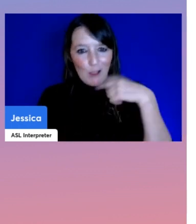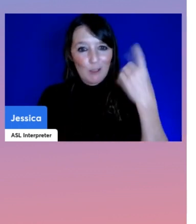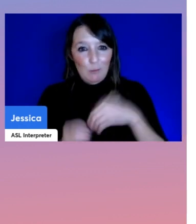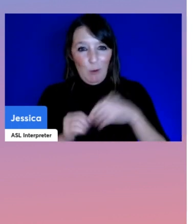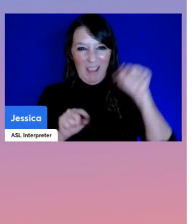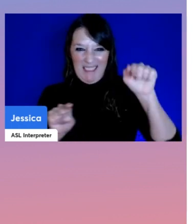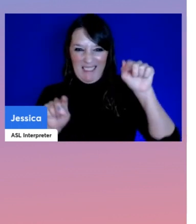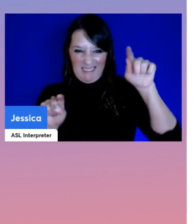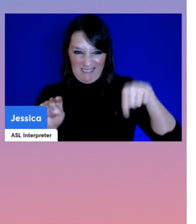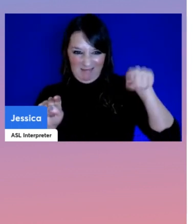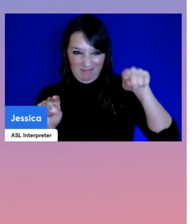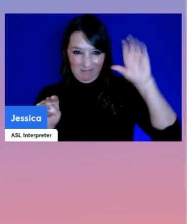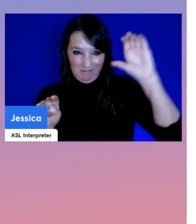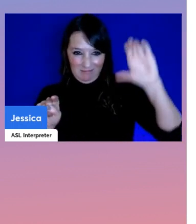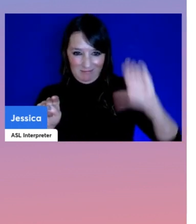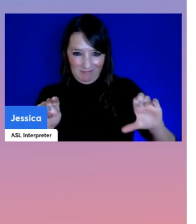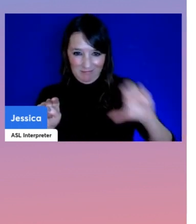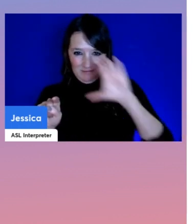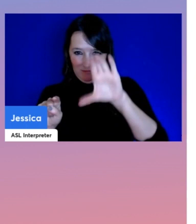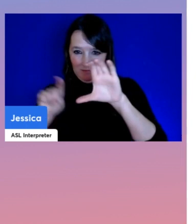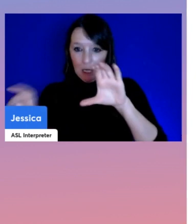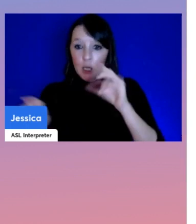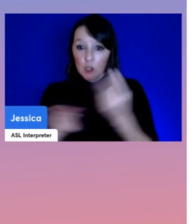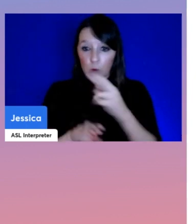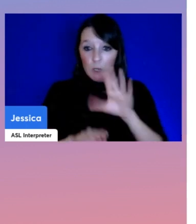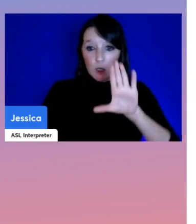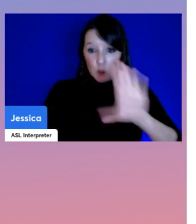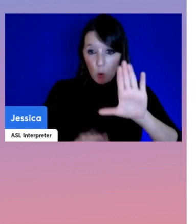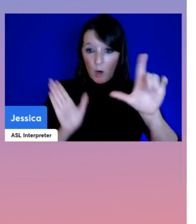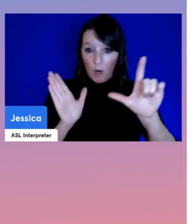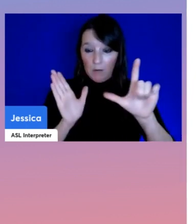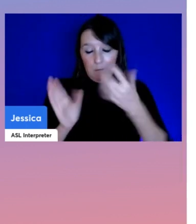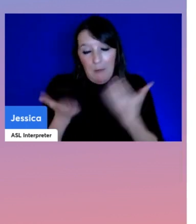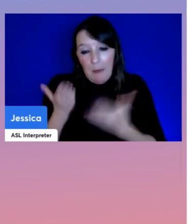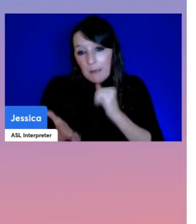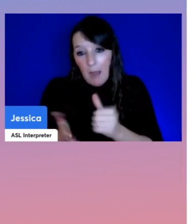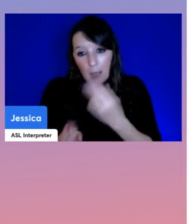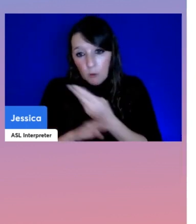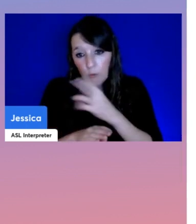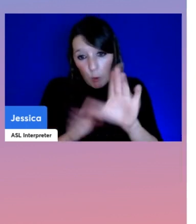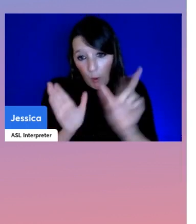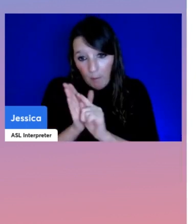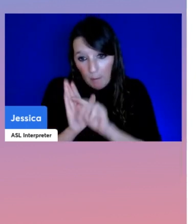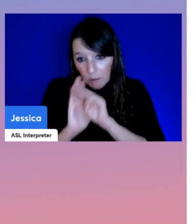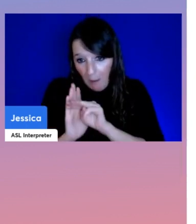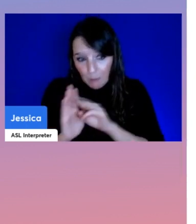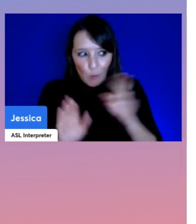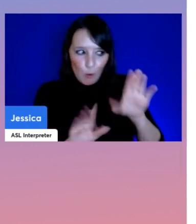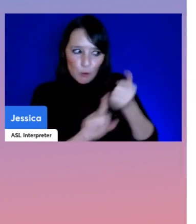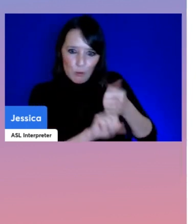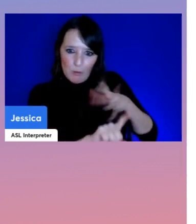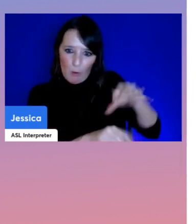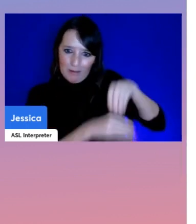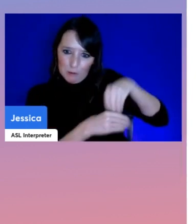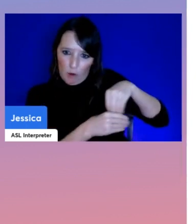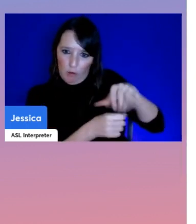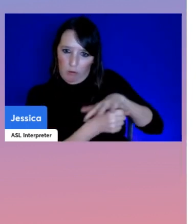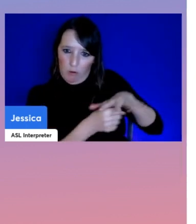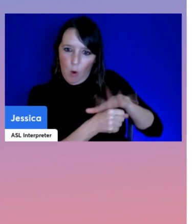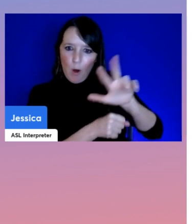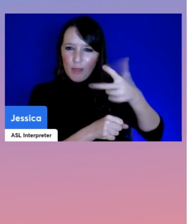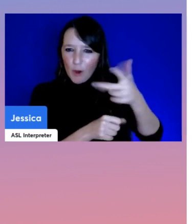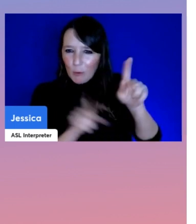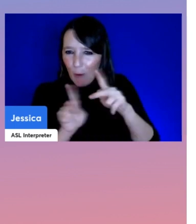they are using your published modules, they are using their own internal modules, they are using any kind of third-party